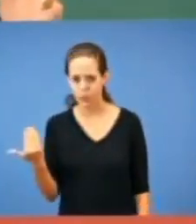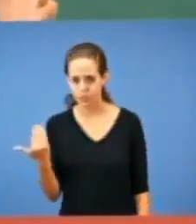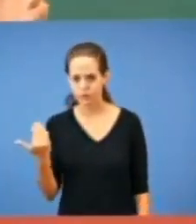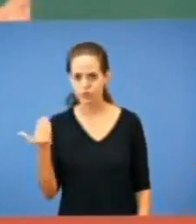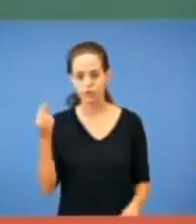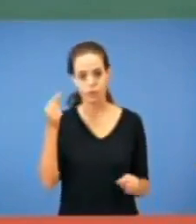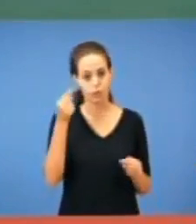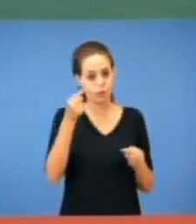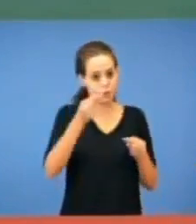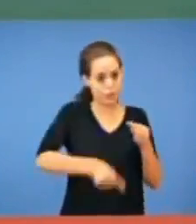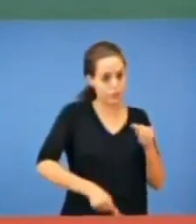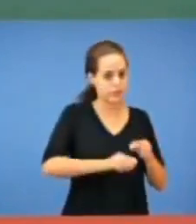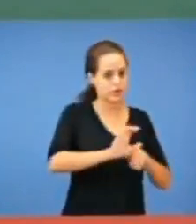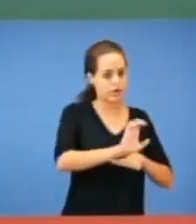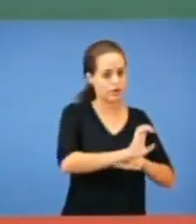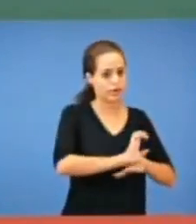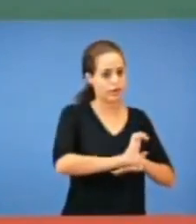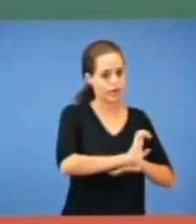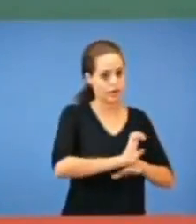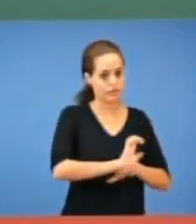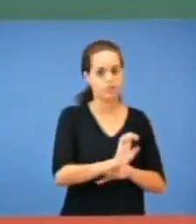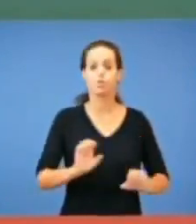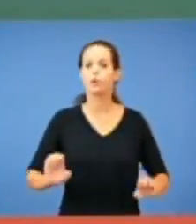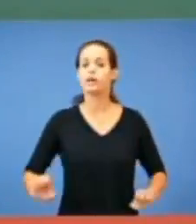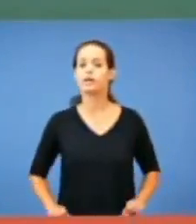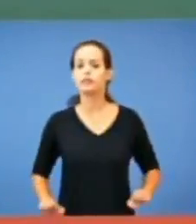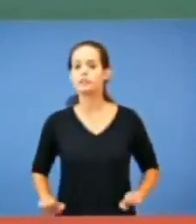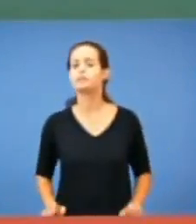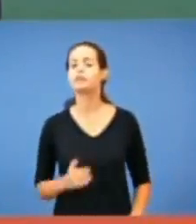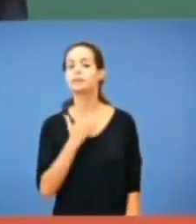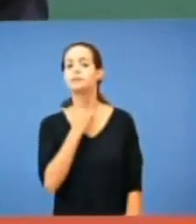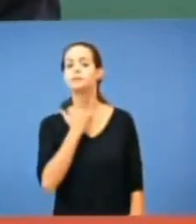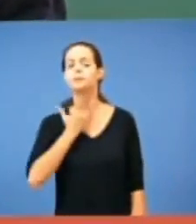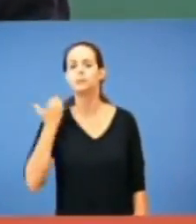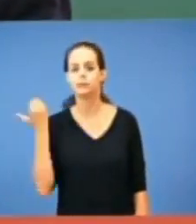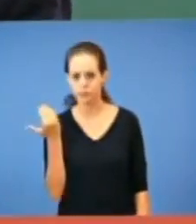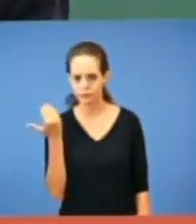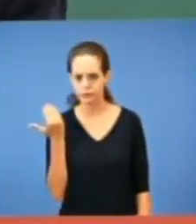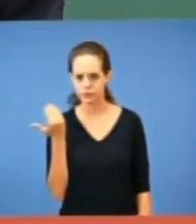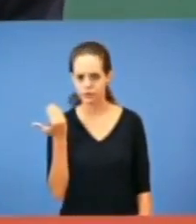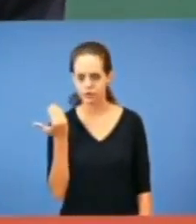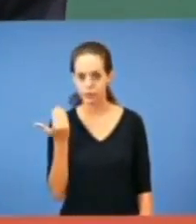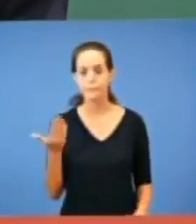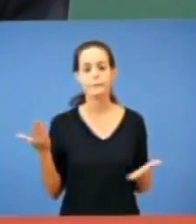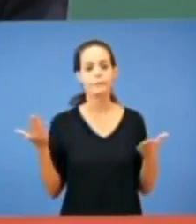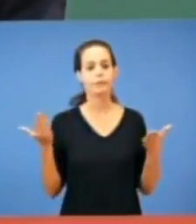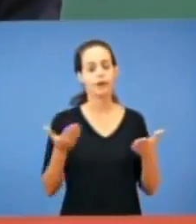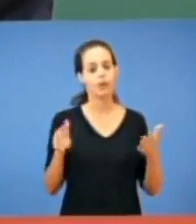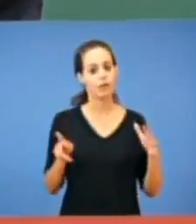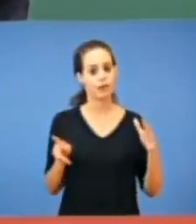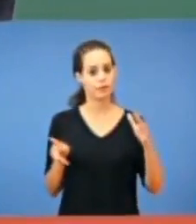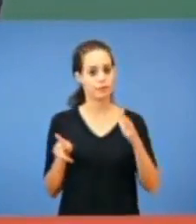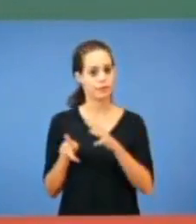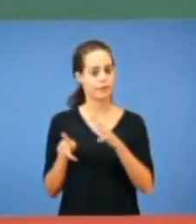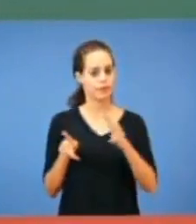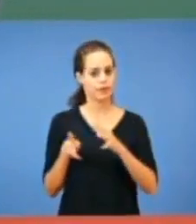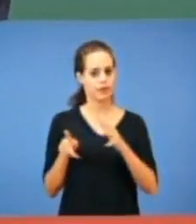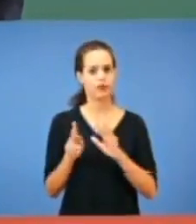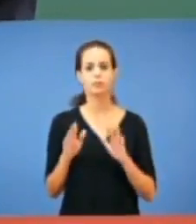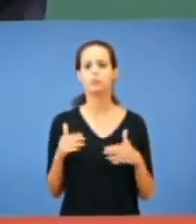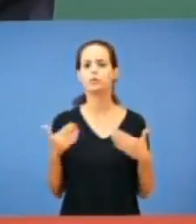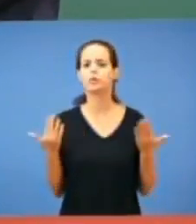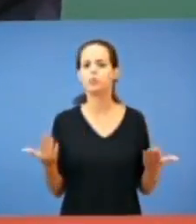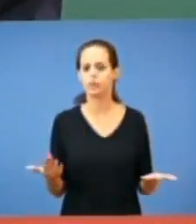death, the word death. Opposition Ephesus, and Smyrna, death. So now in Pergamos, we'll